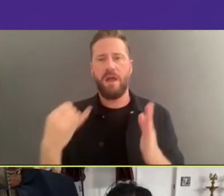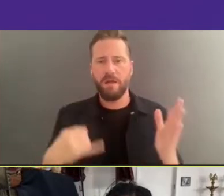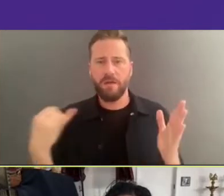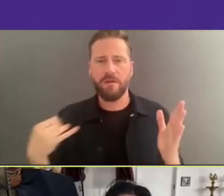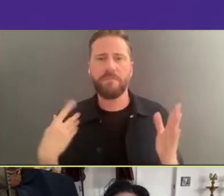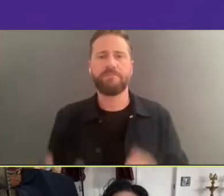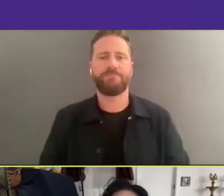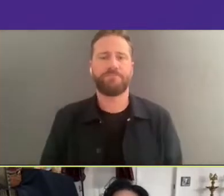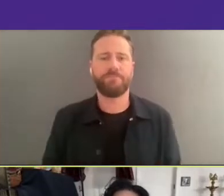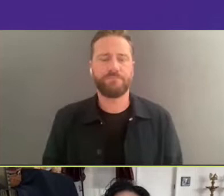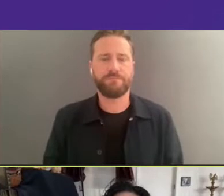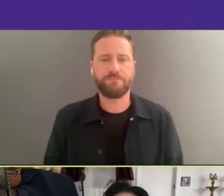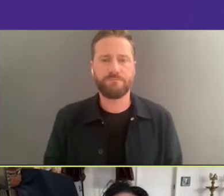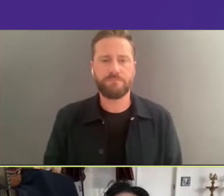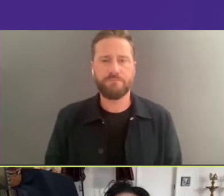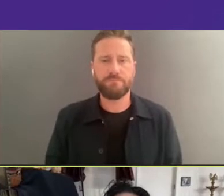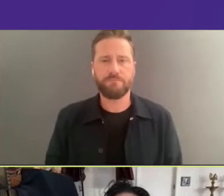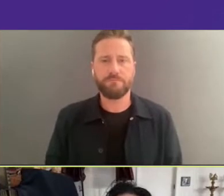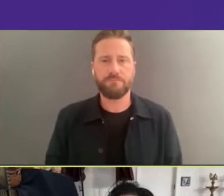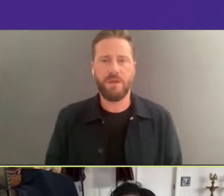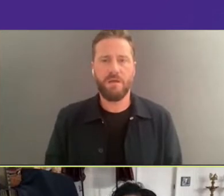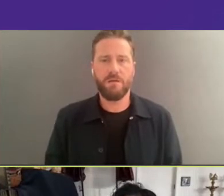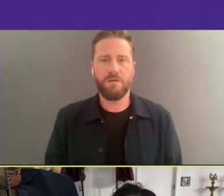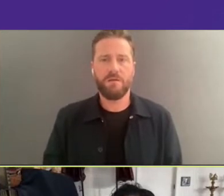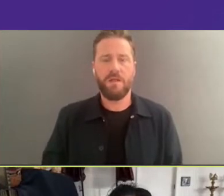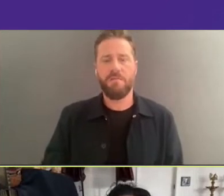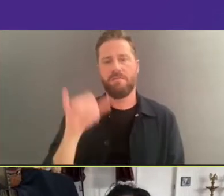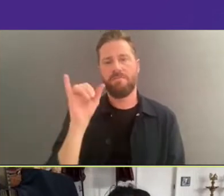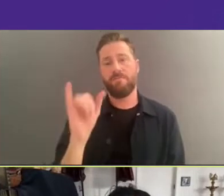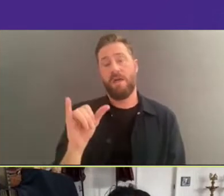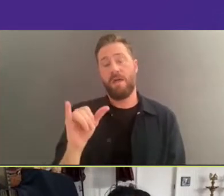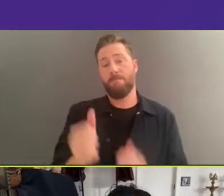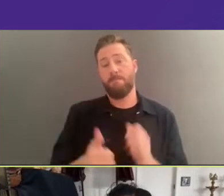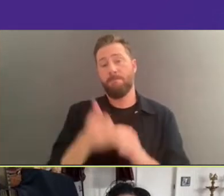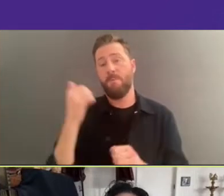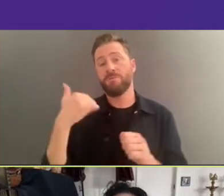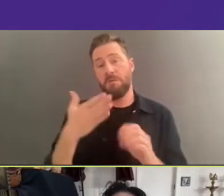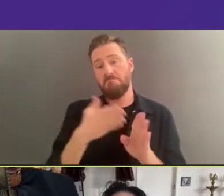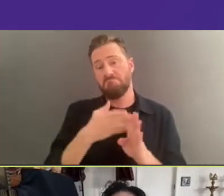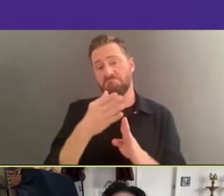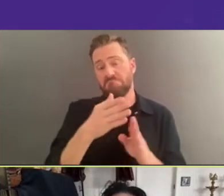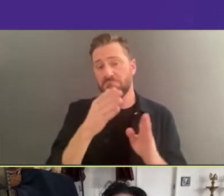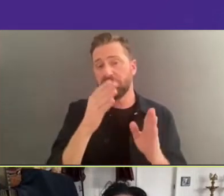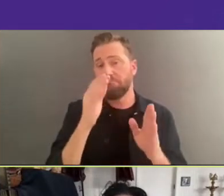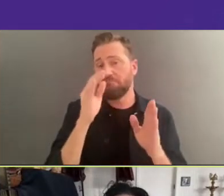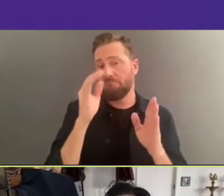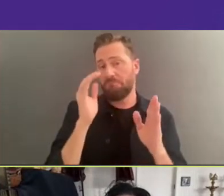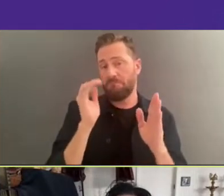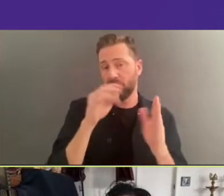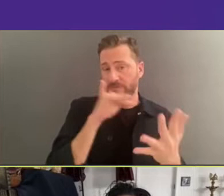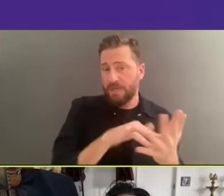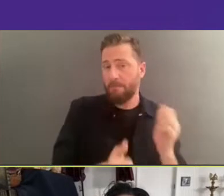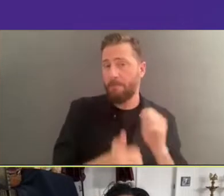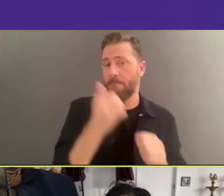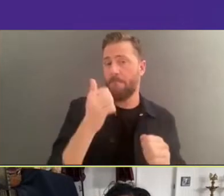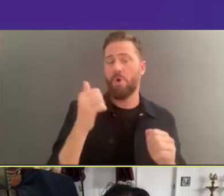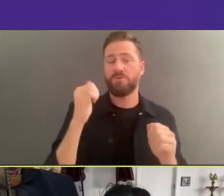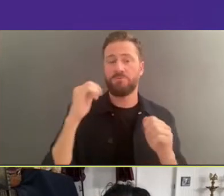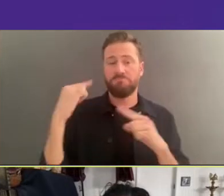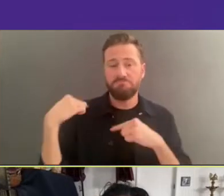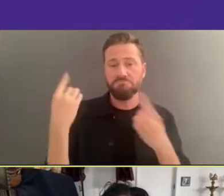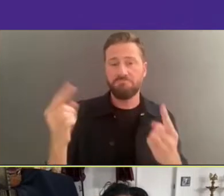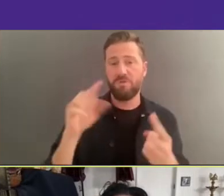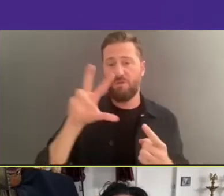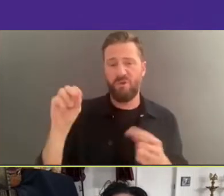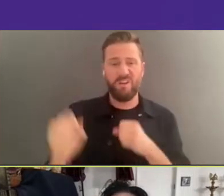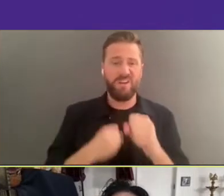Kuchipudi. And the style that I'm most proficient in and that I've been in for the field for the last 30